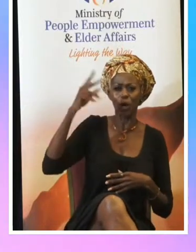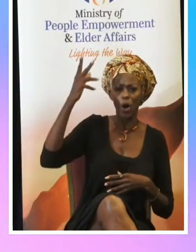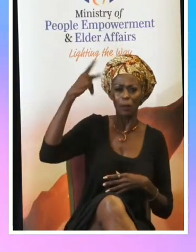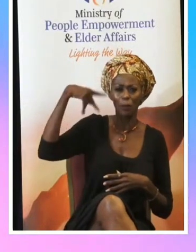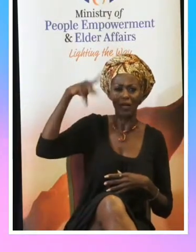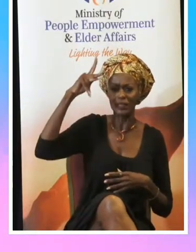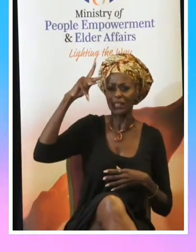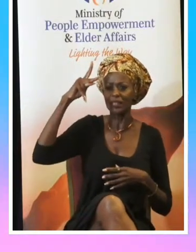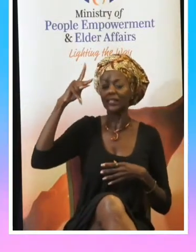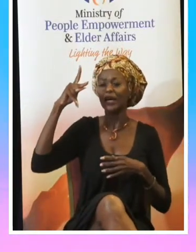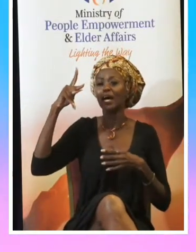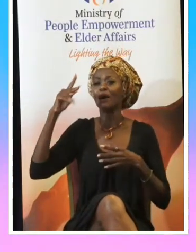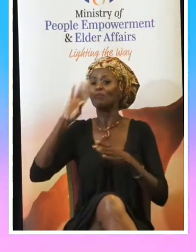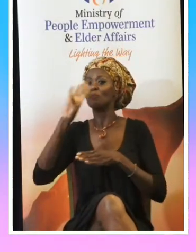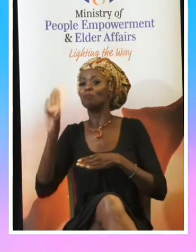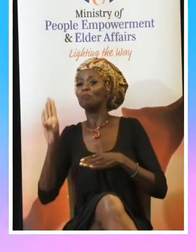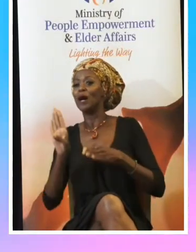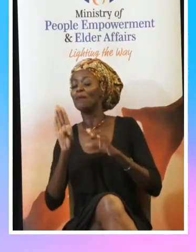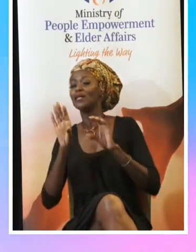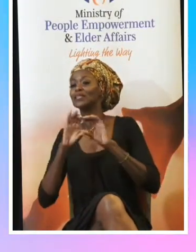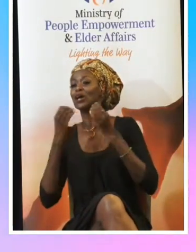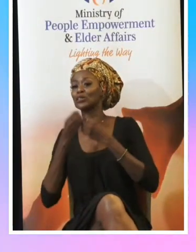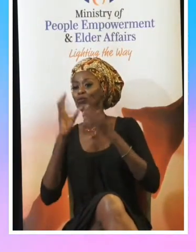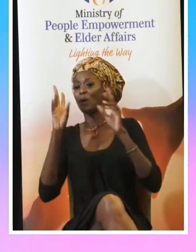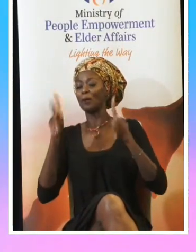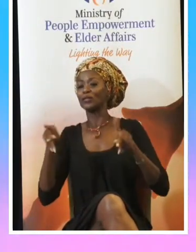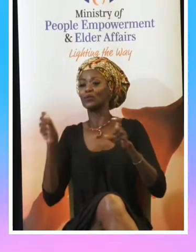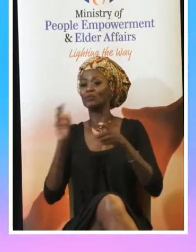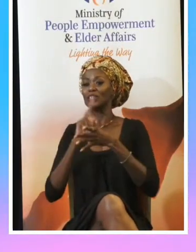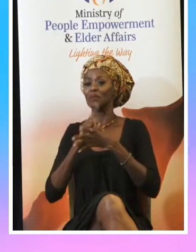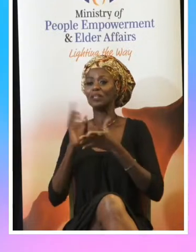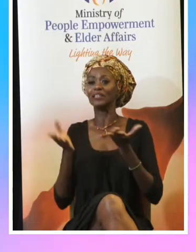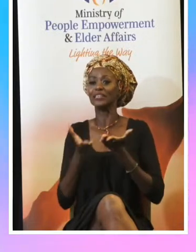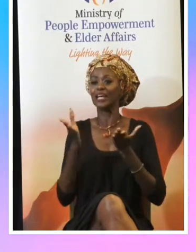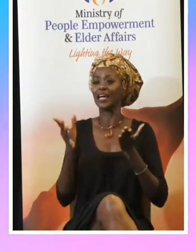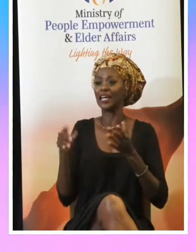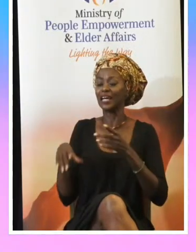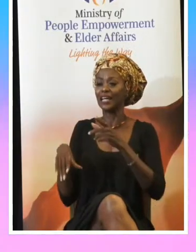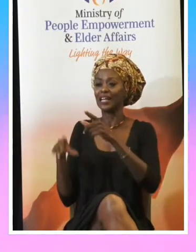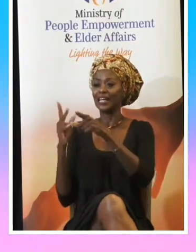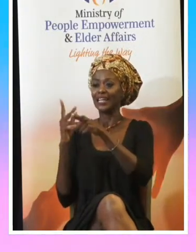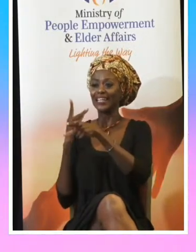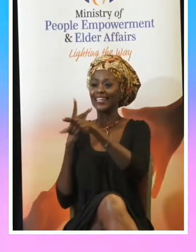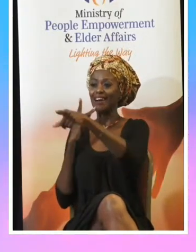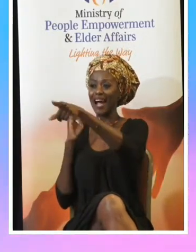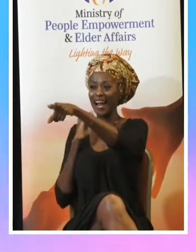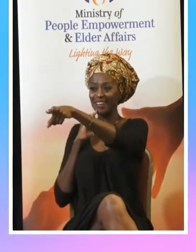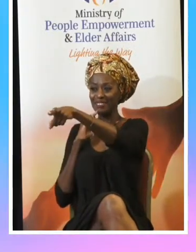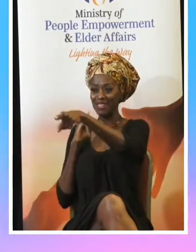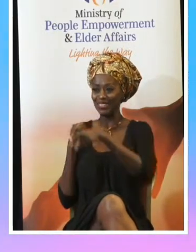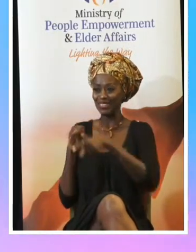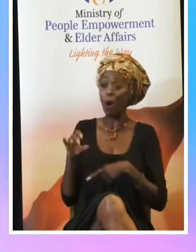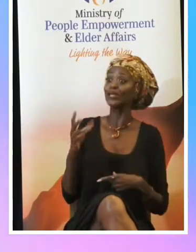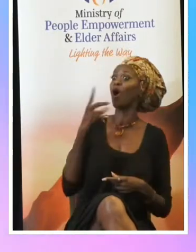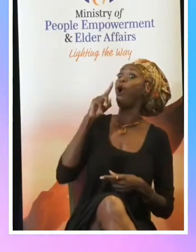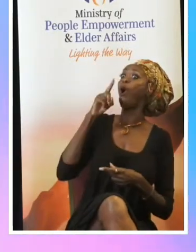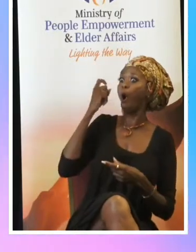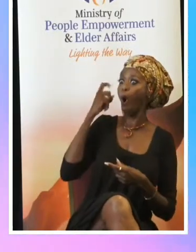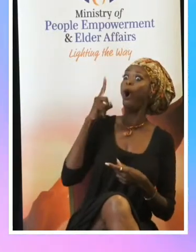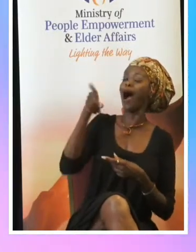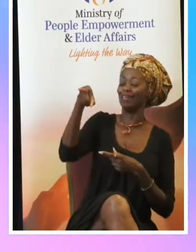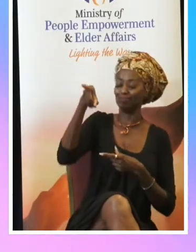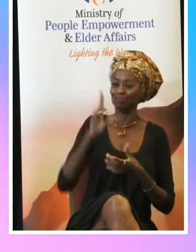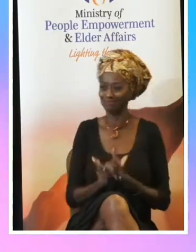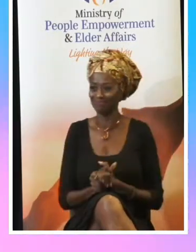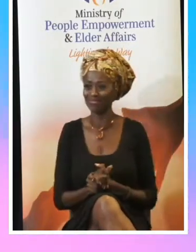Council for Persons, the Barbados Council for Persons with Disabilities here earlier, Carrie Ann Eiffel, but I don't see her now. Oh, Carrie's right in the front.